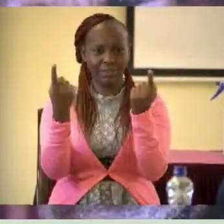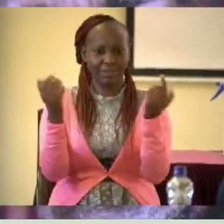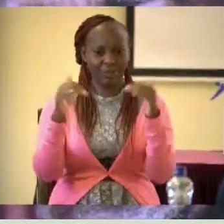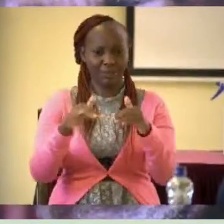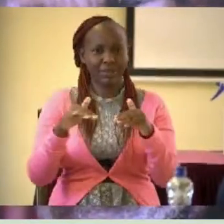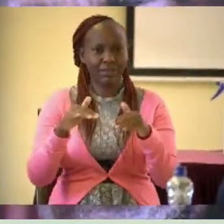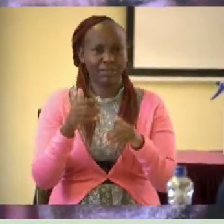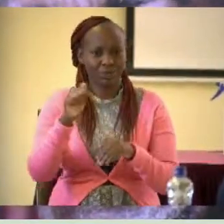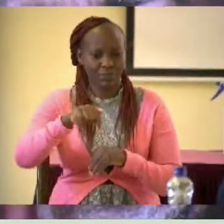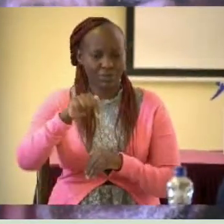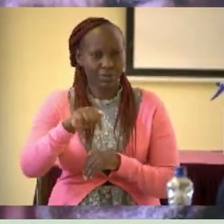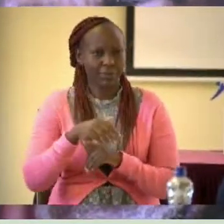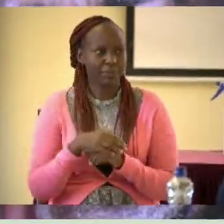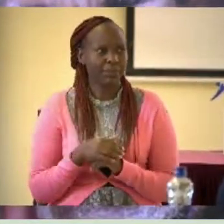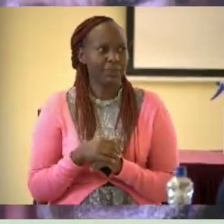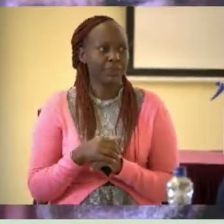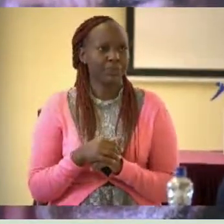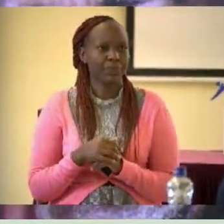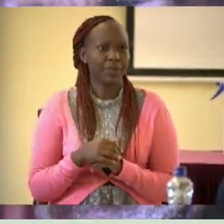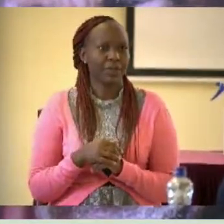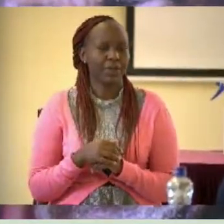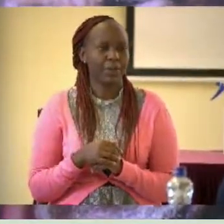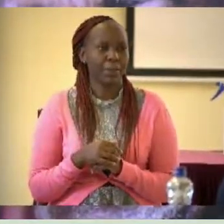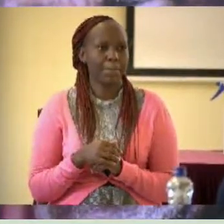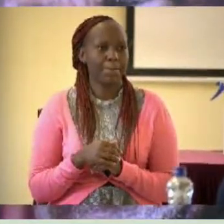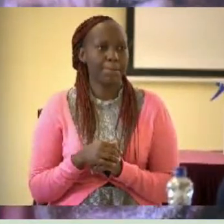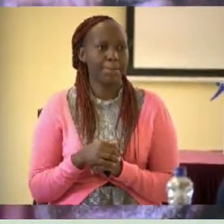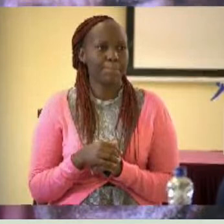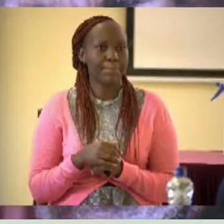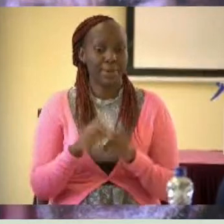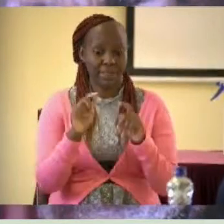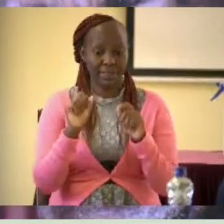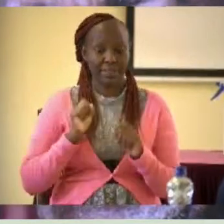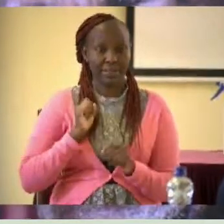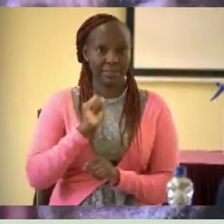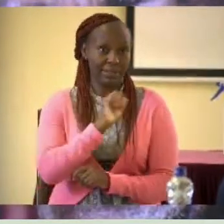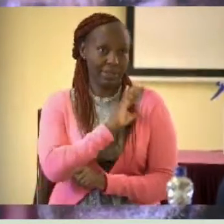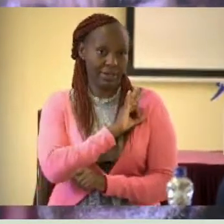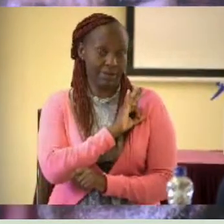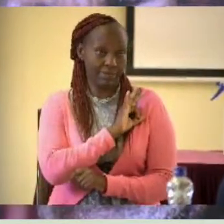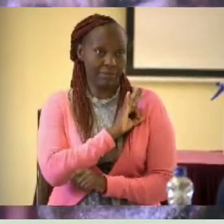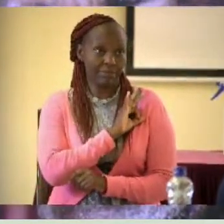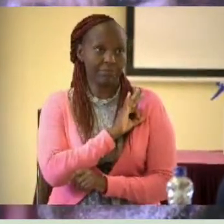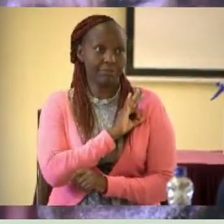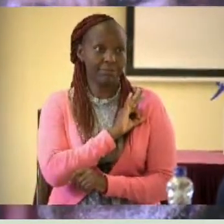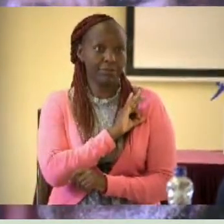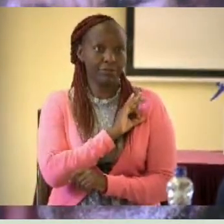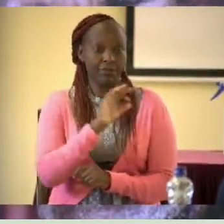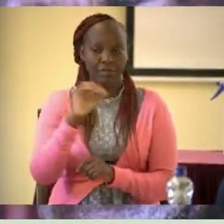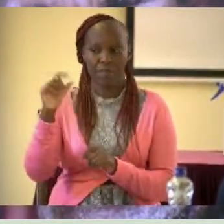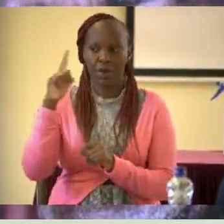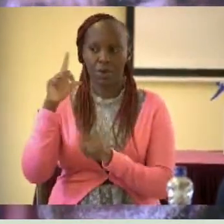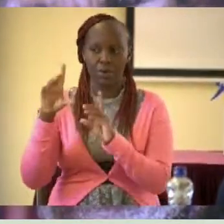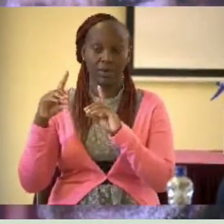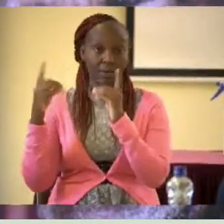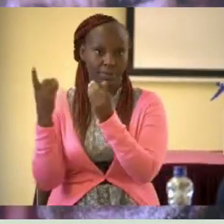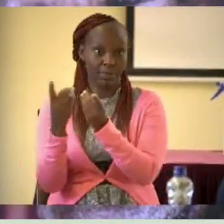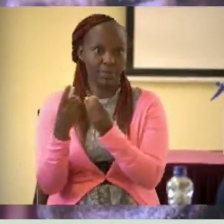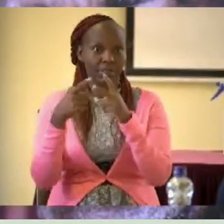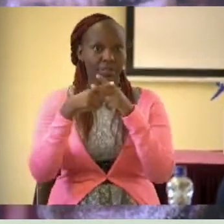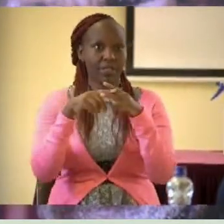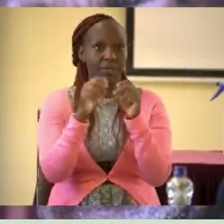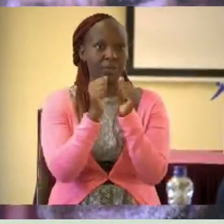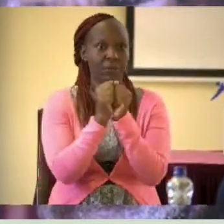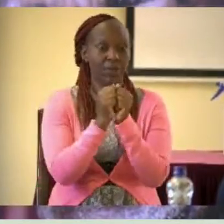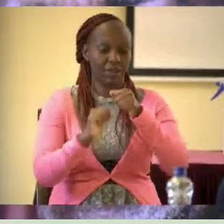conference what it is today, and that is the staff from the Faculty of Law, beginning with